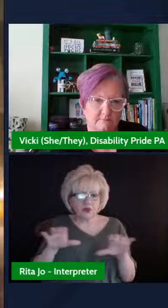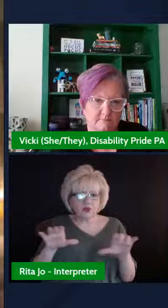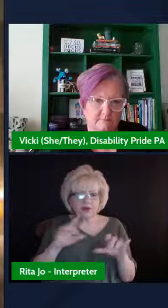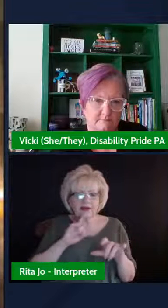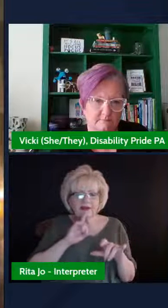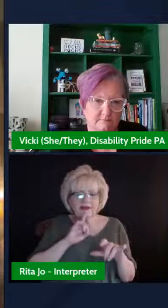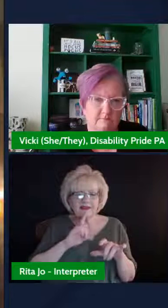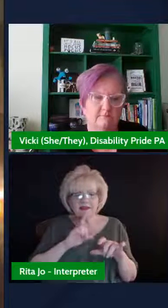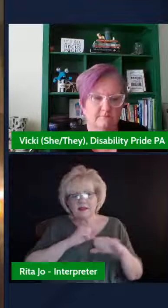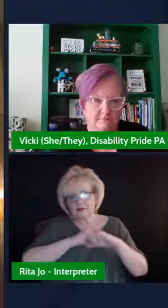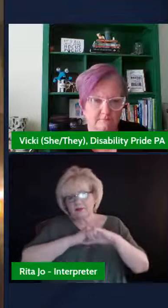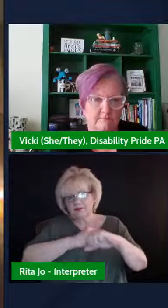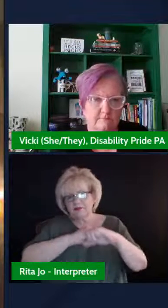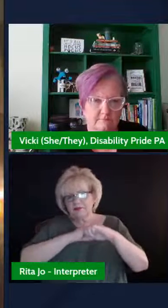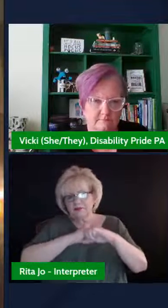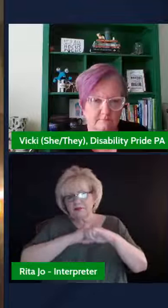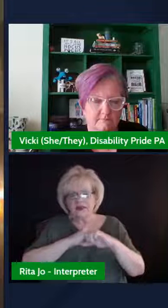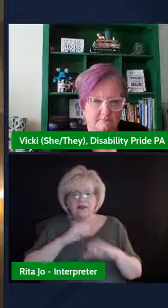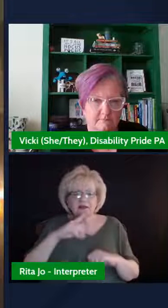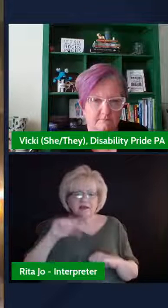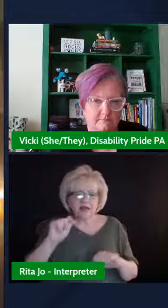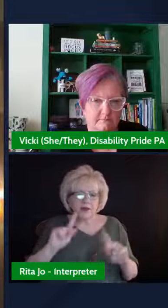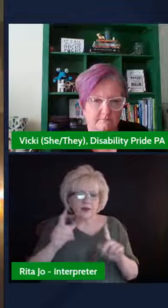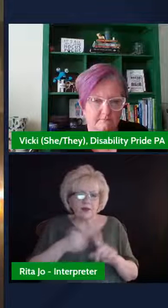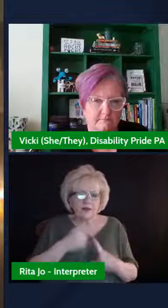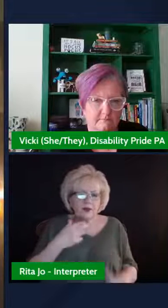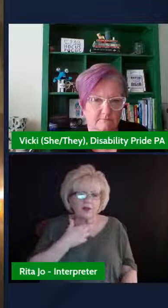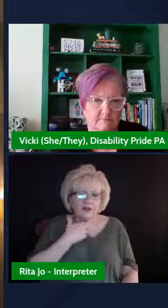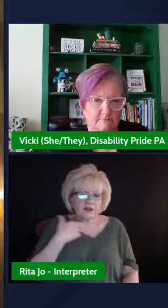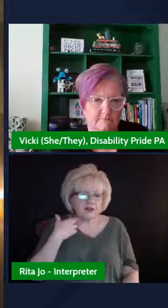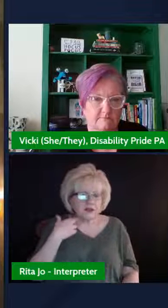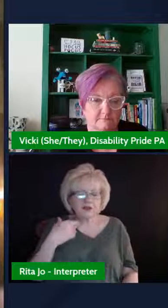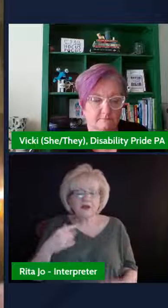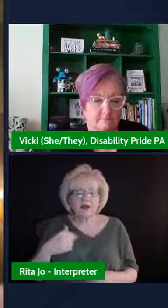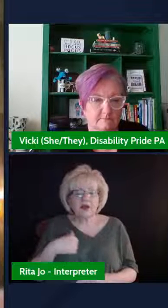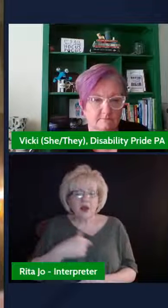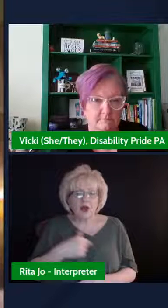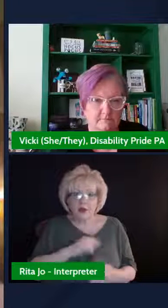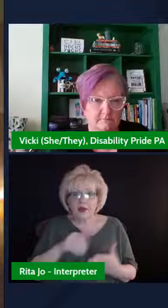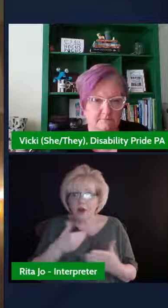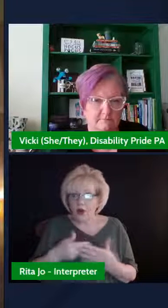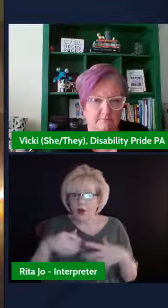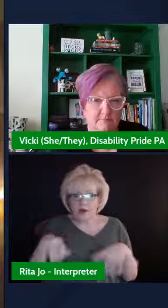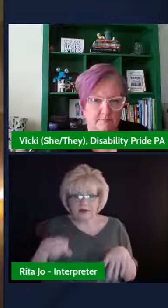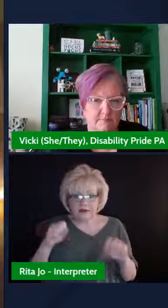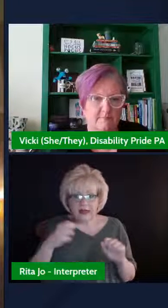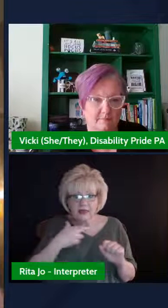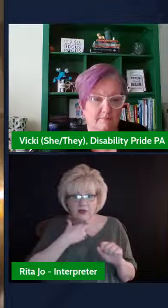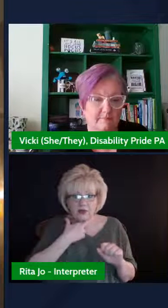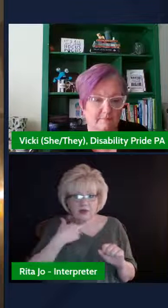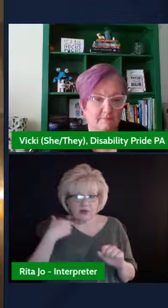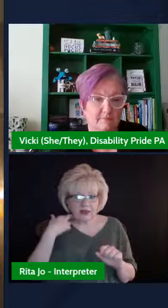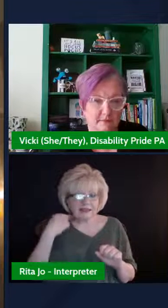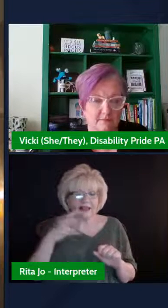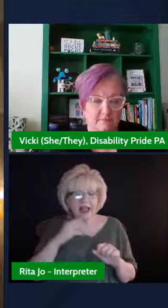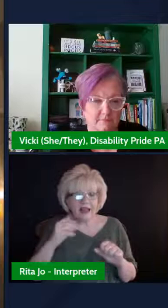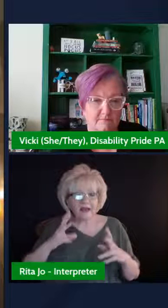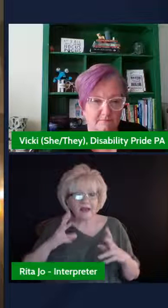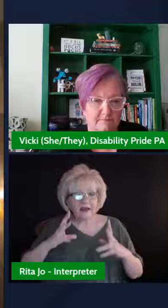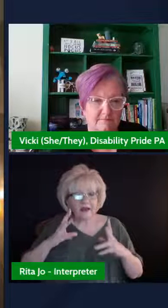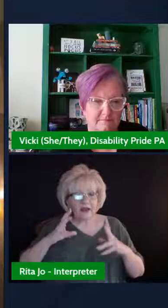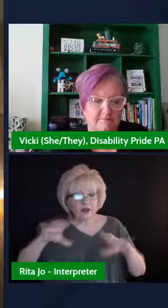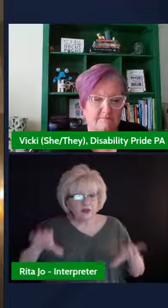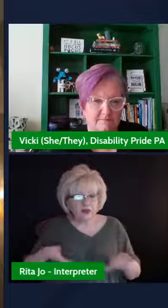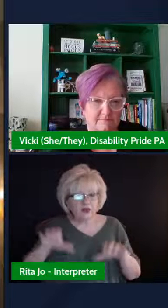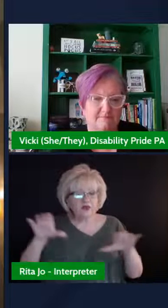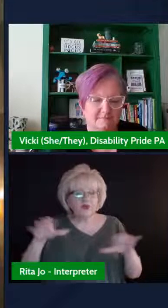from risk. Um, and we all take risks. We all assume risk on a daily basis, even from